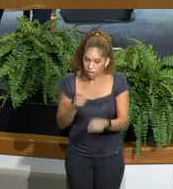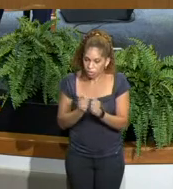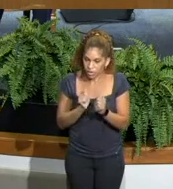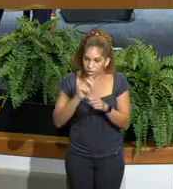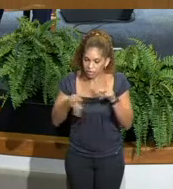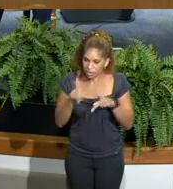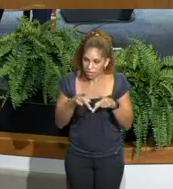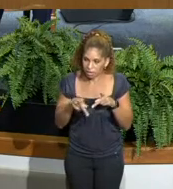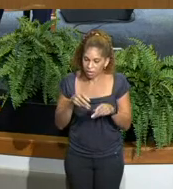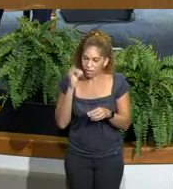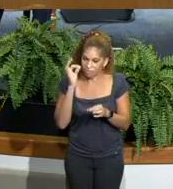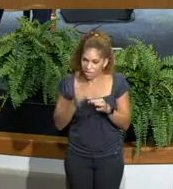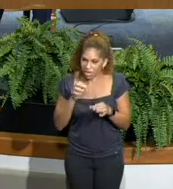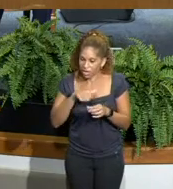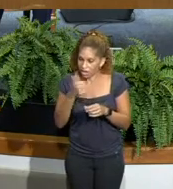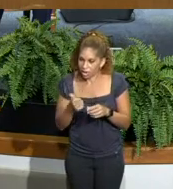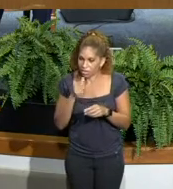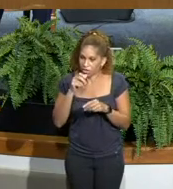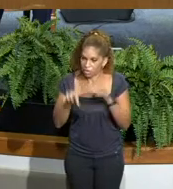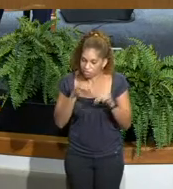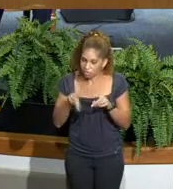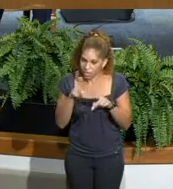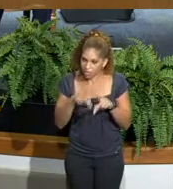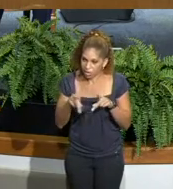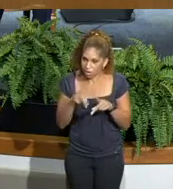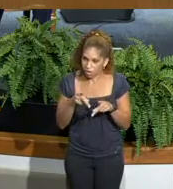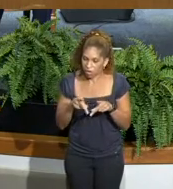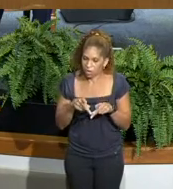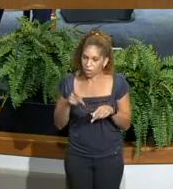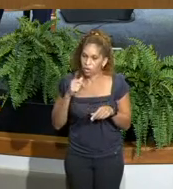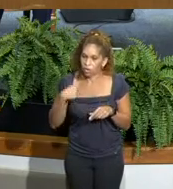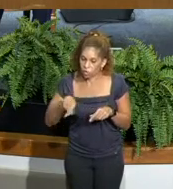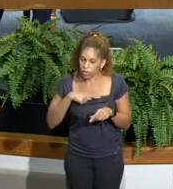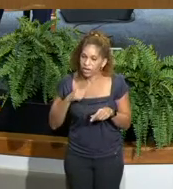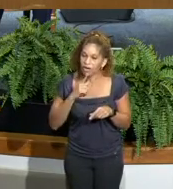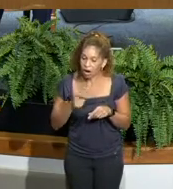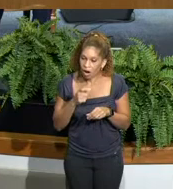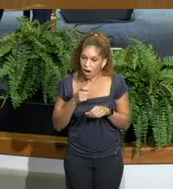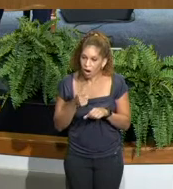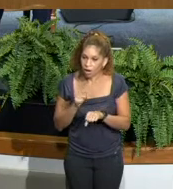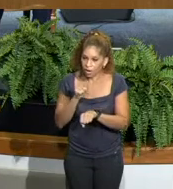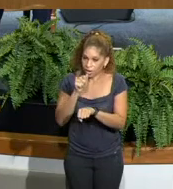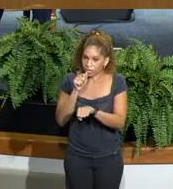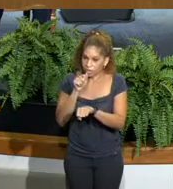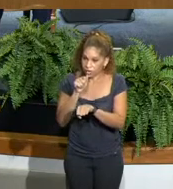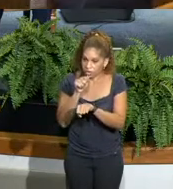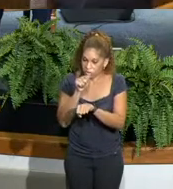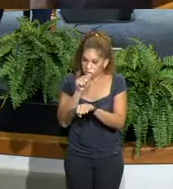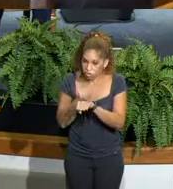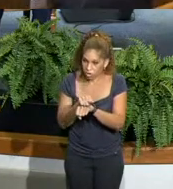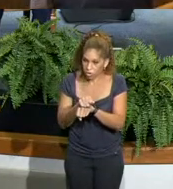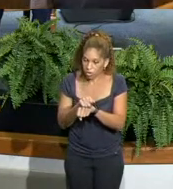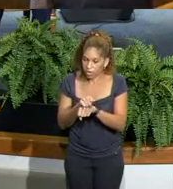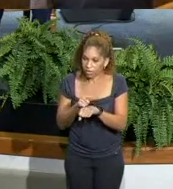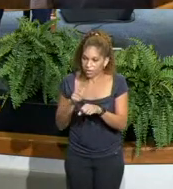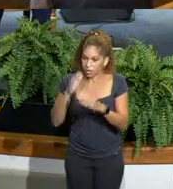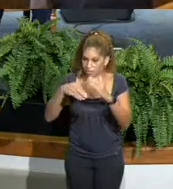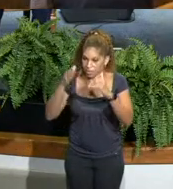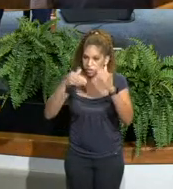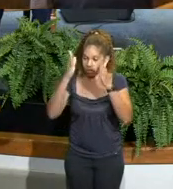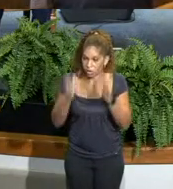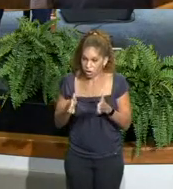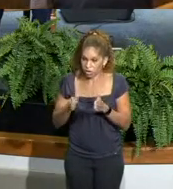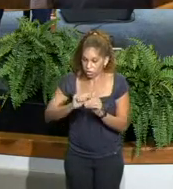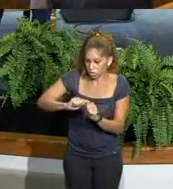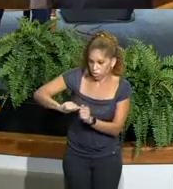and labor and other people of moral consciousness, we are the stone that the builders rejected, that have now become the